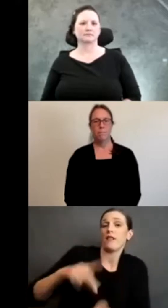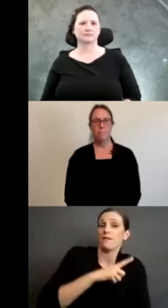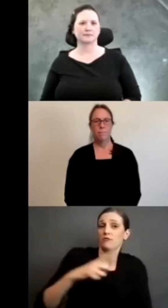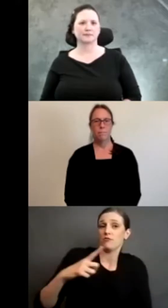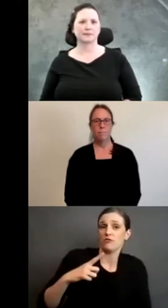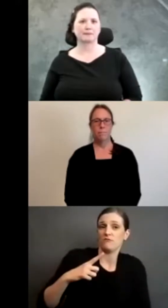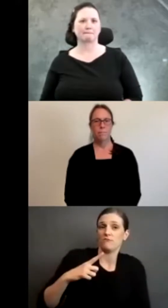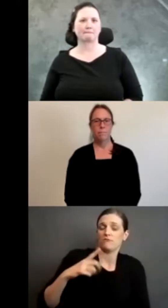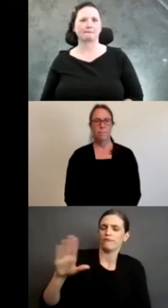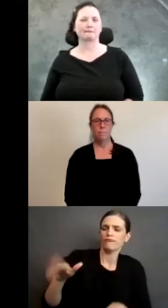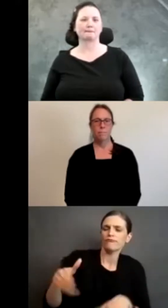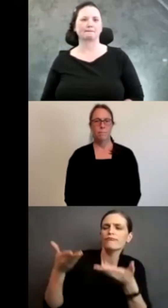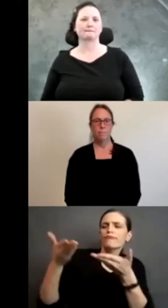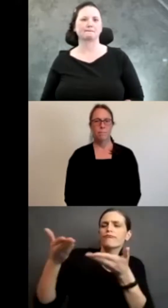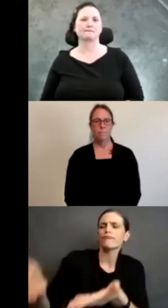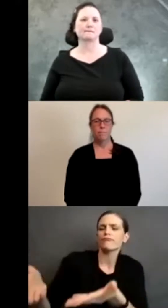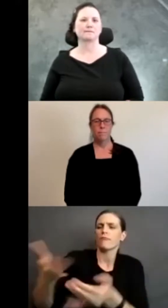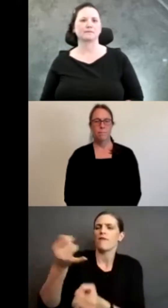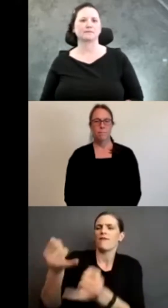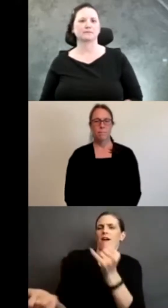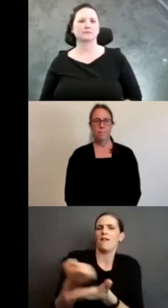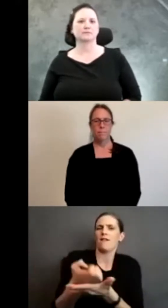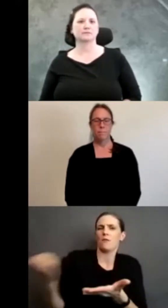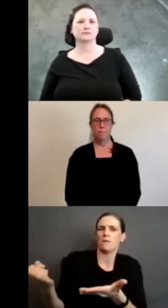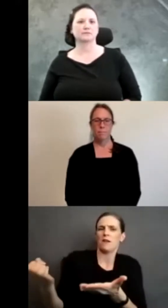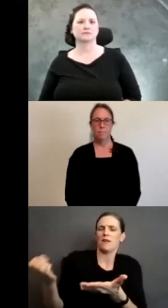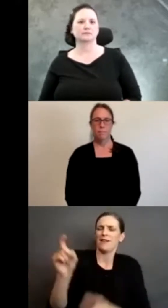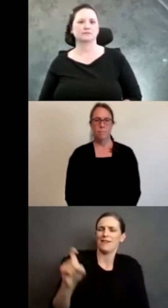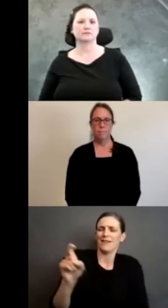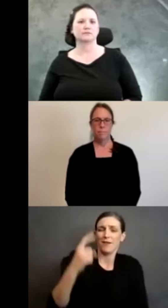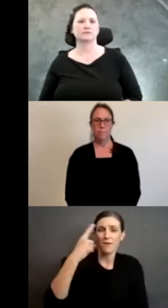final equipment needed for universal accessibility.